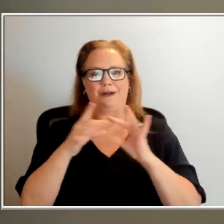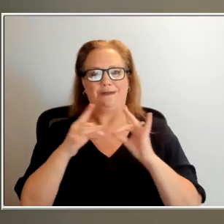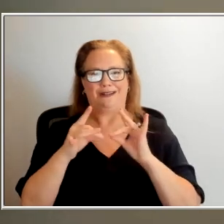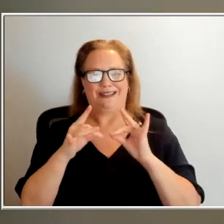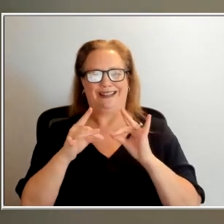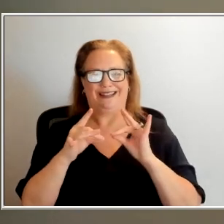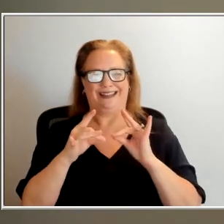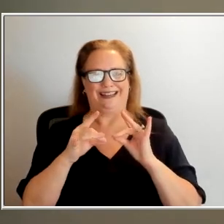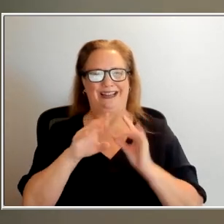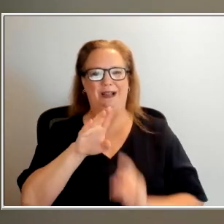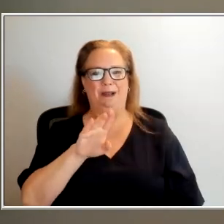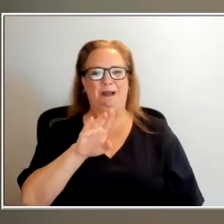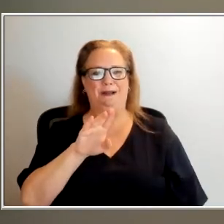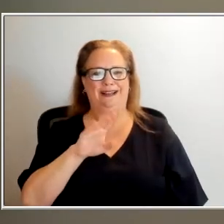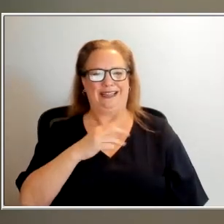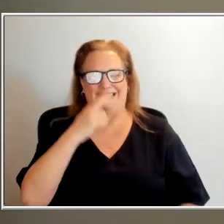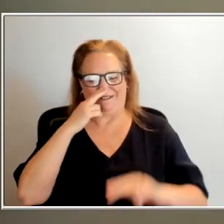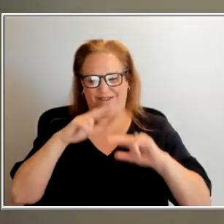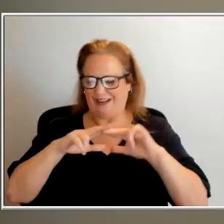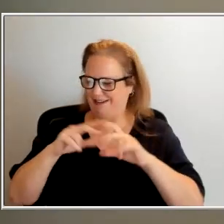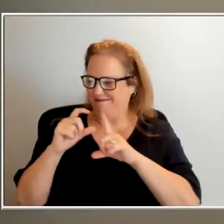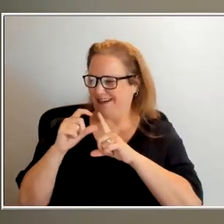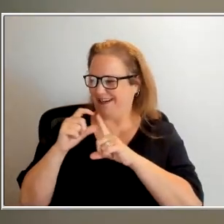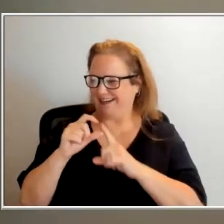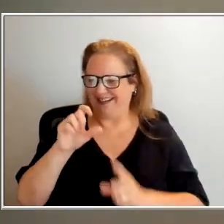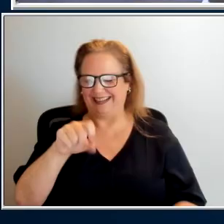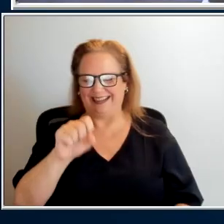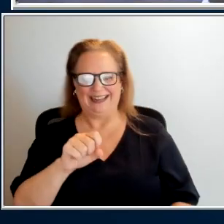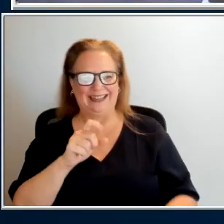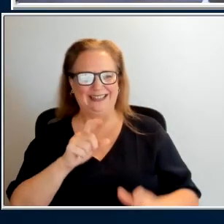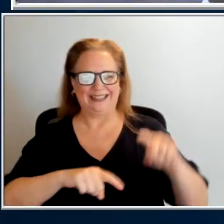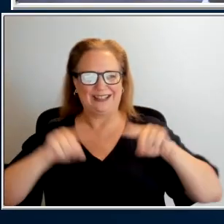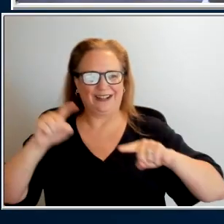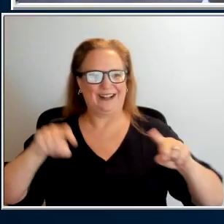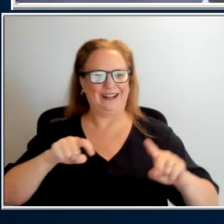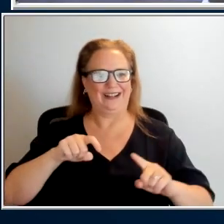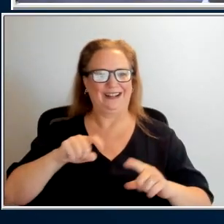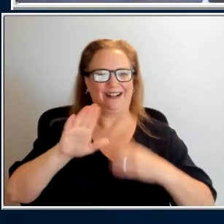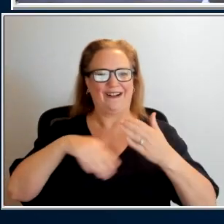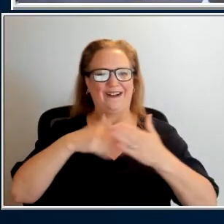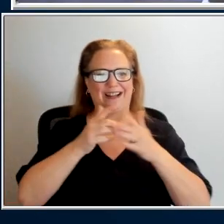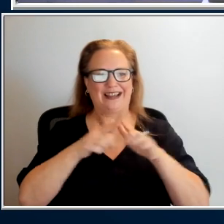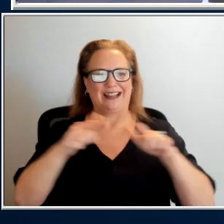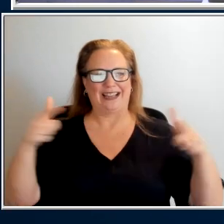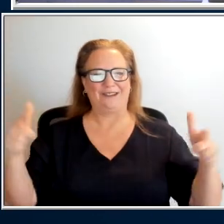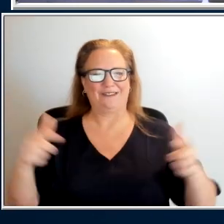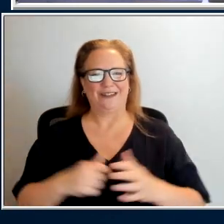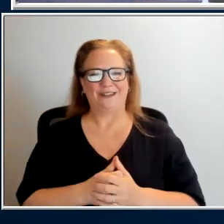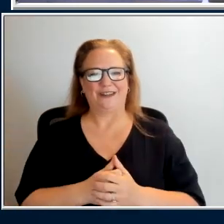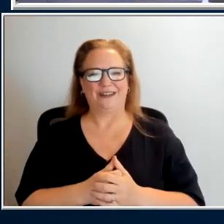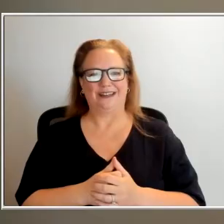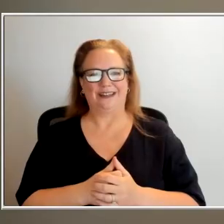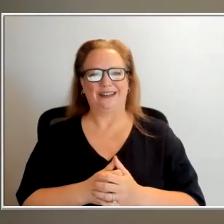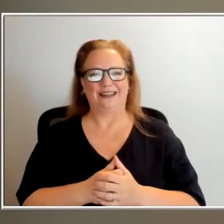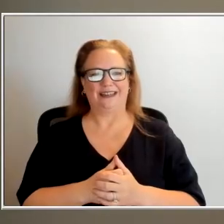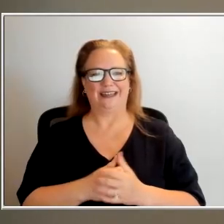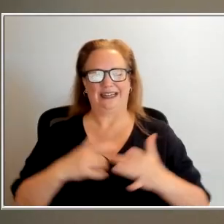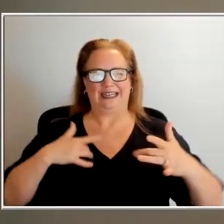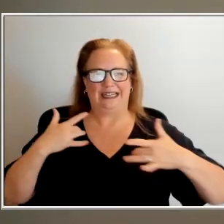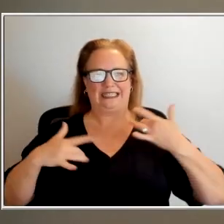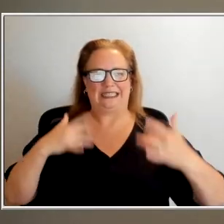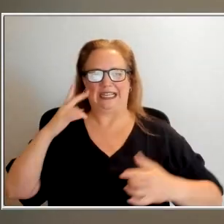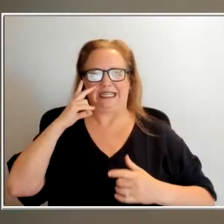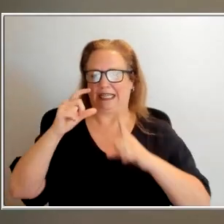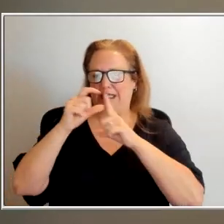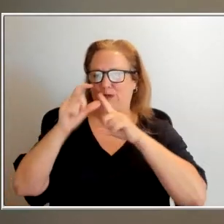sarcopenia, myokines, sarcopenia. it's fun. You guys are just kind of all got your own kind of language going on here. Well, it's exciting to see these